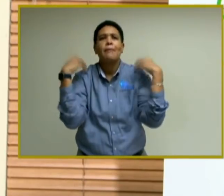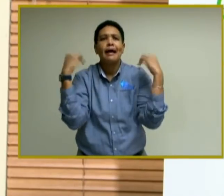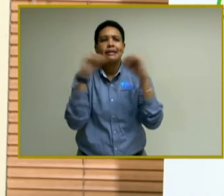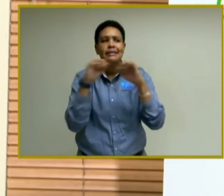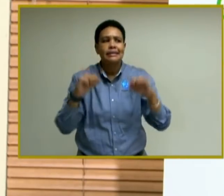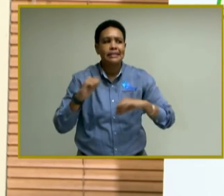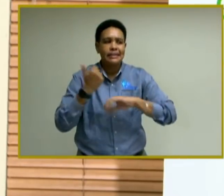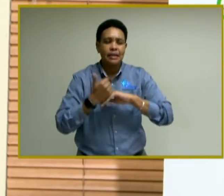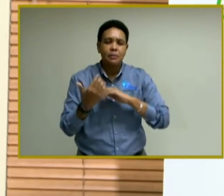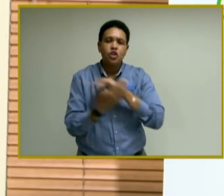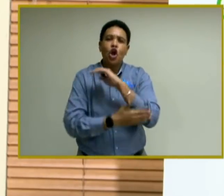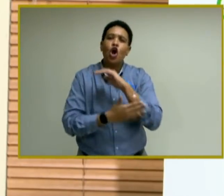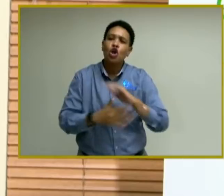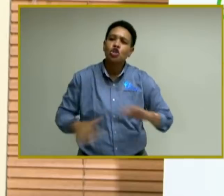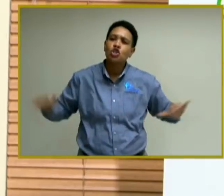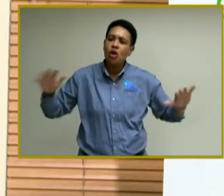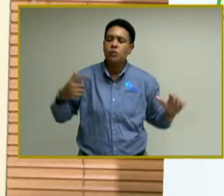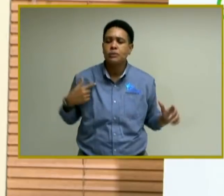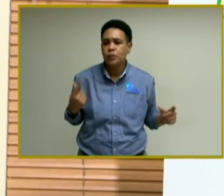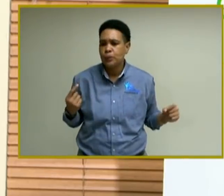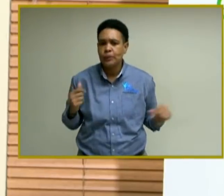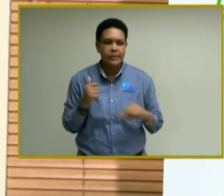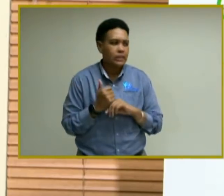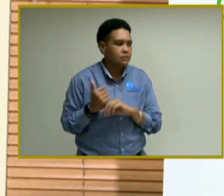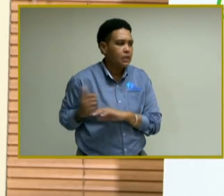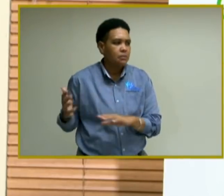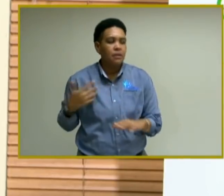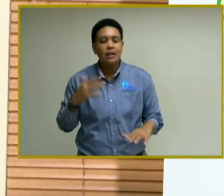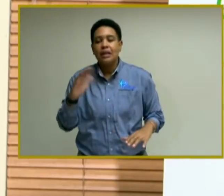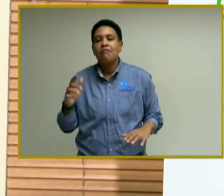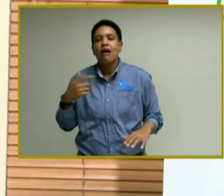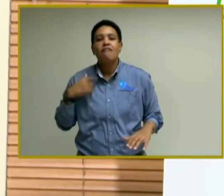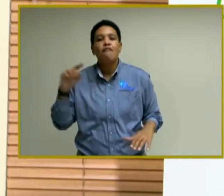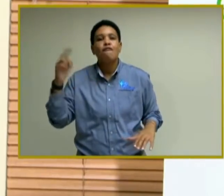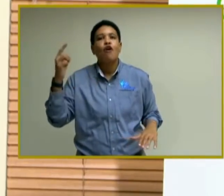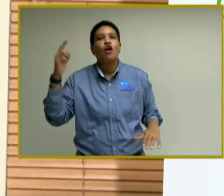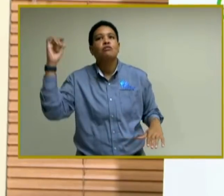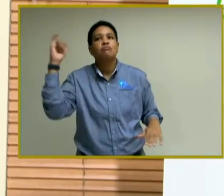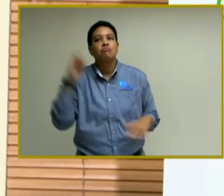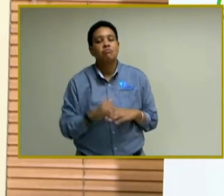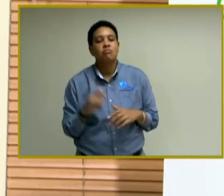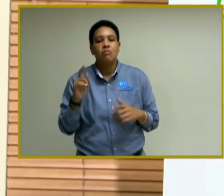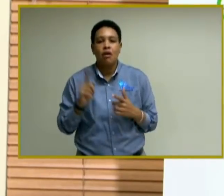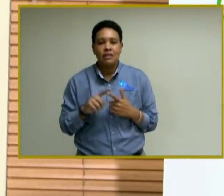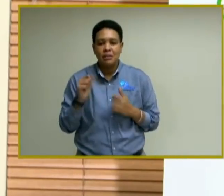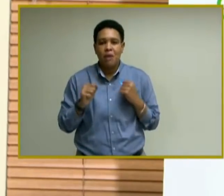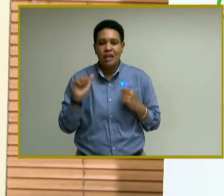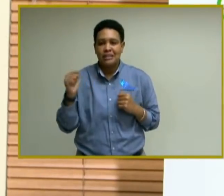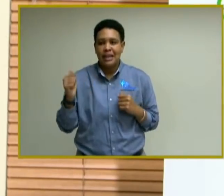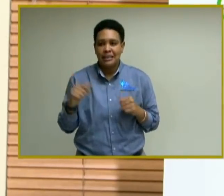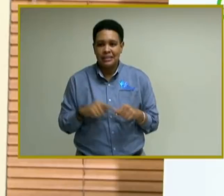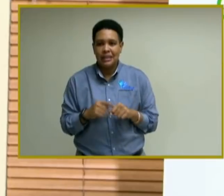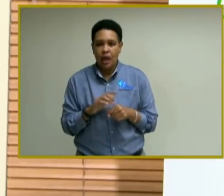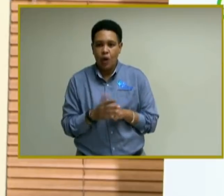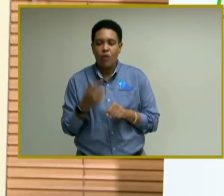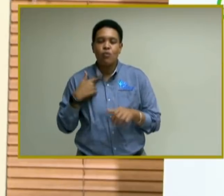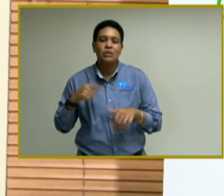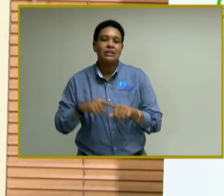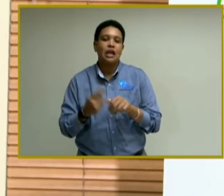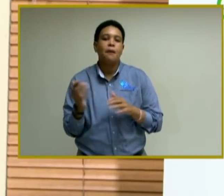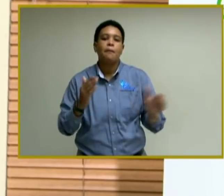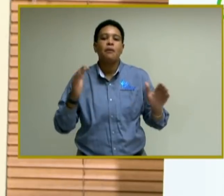system, as a country. I didn't have the first case until March 10th, even though we started to prepare from